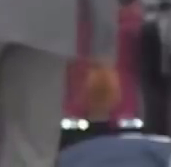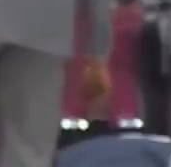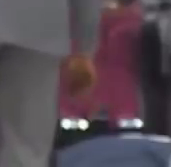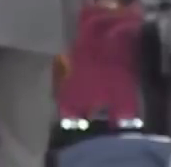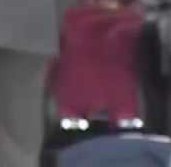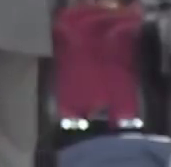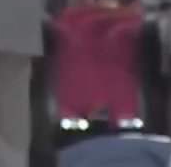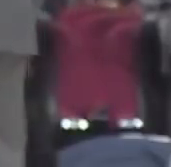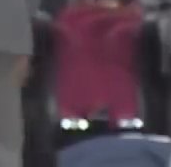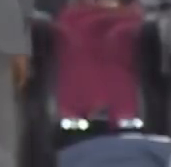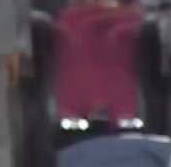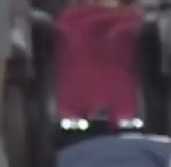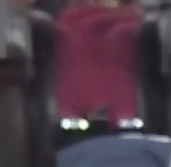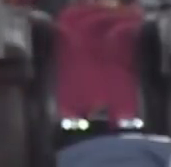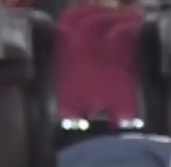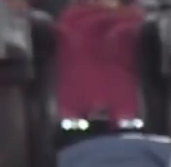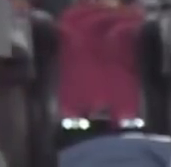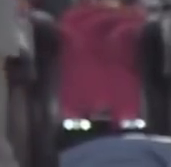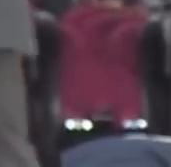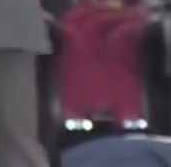Thank you, Savior.